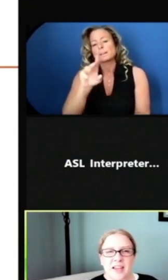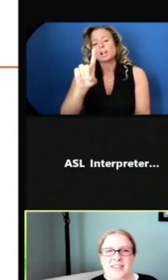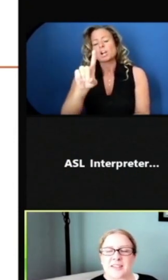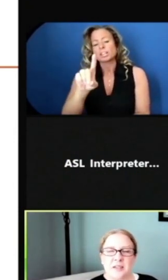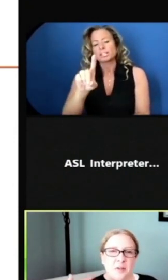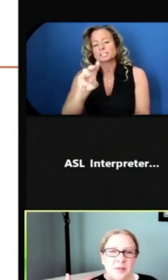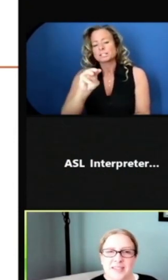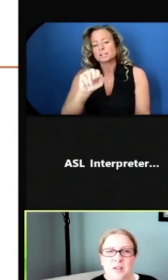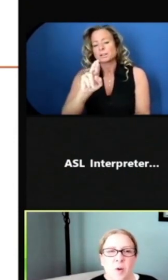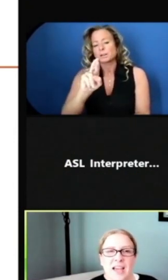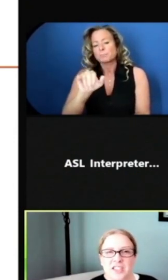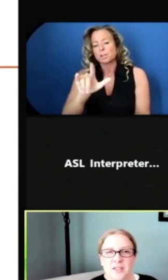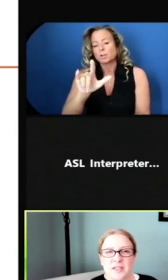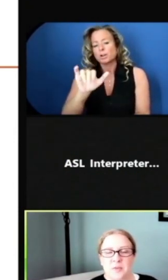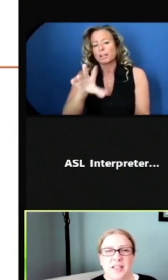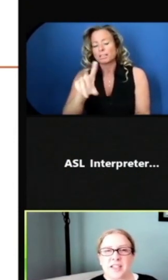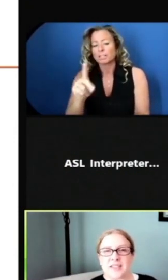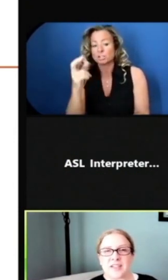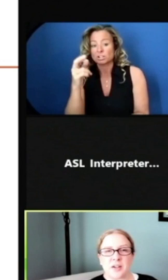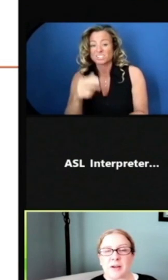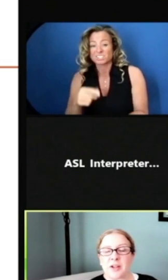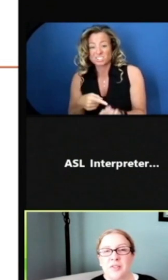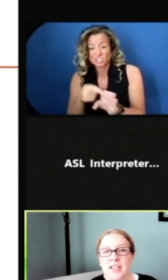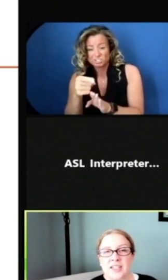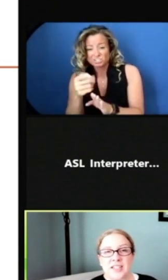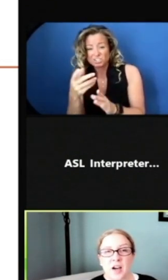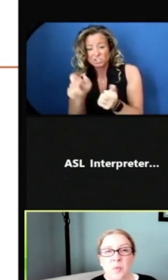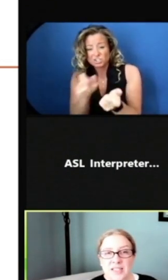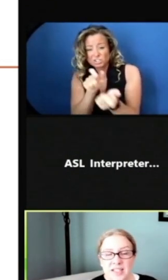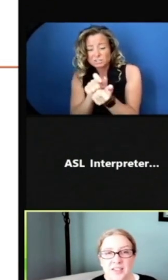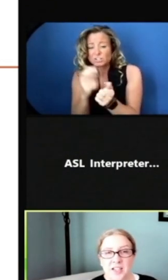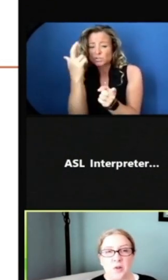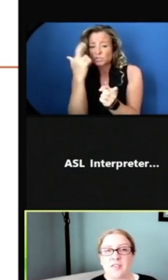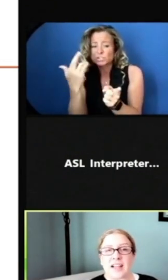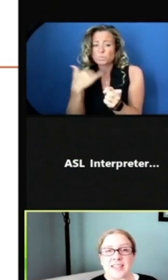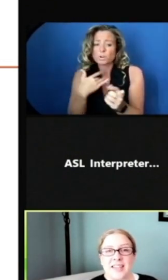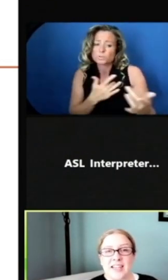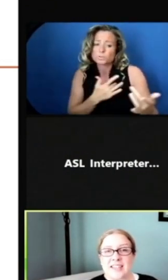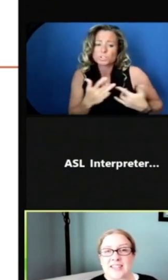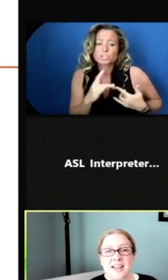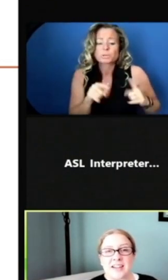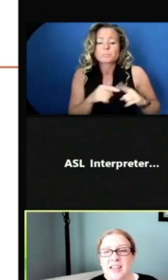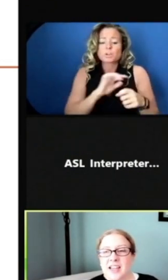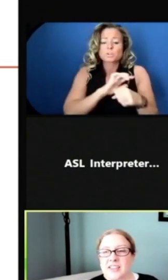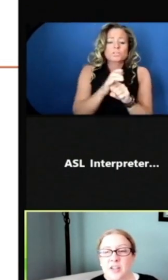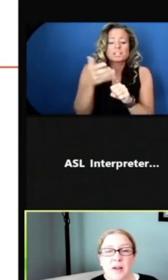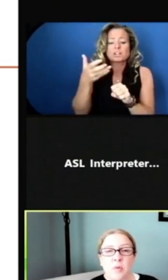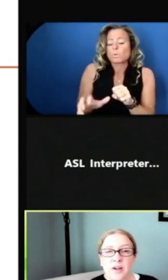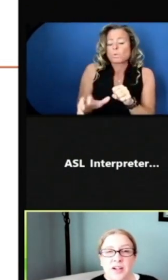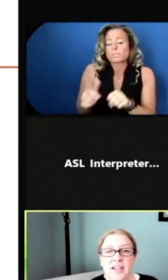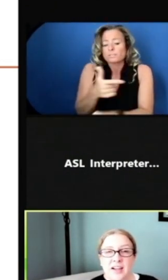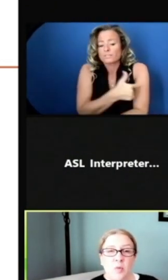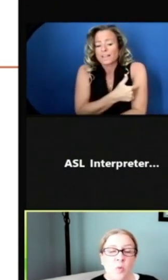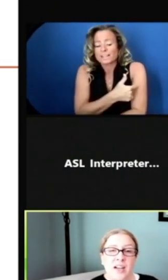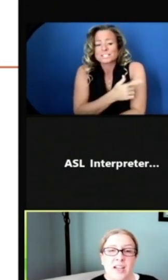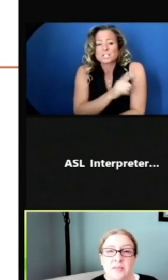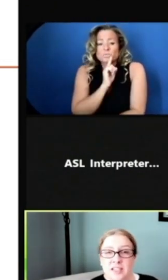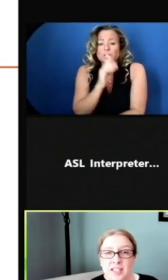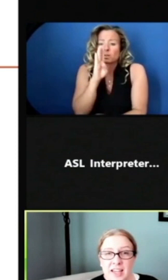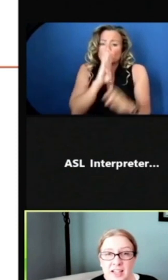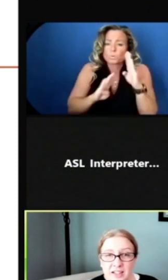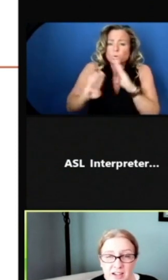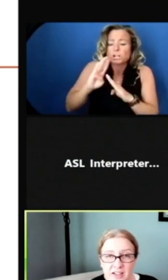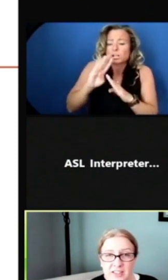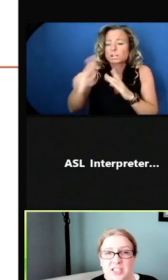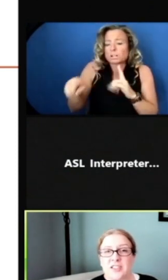pointing out that the reason why she was really concerned about COVID and did not want to get the COVID vaccine is that she had been worried and wanting